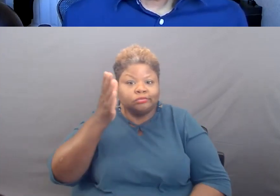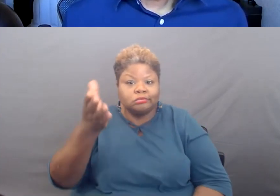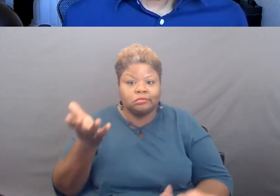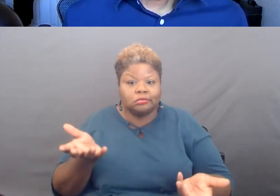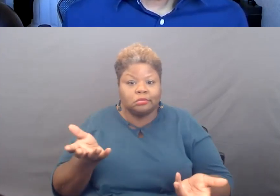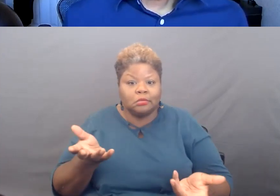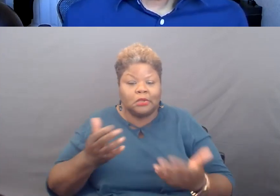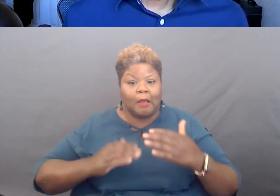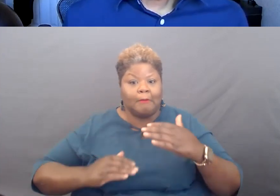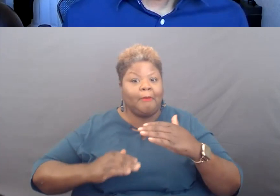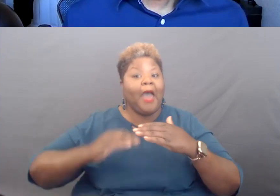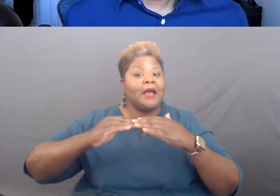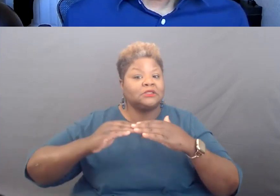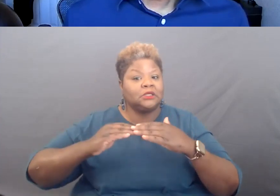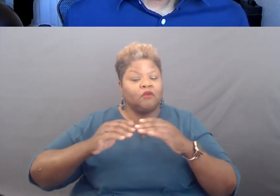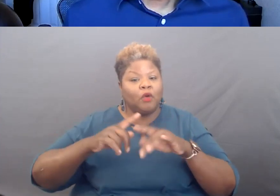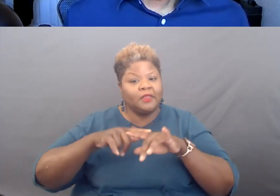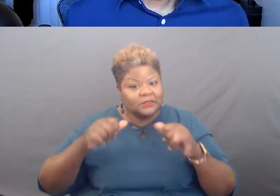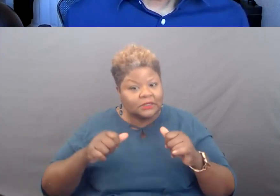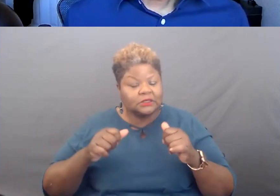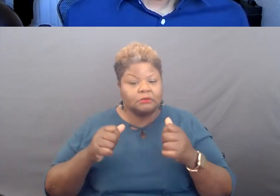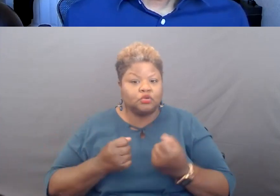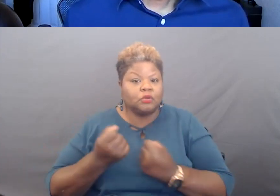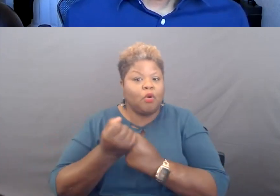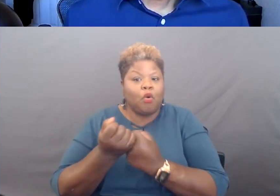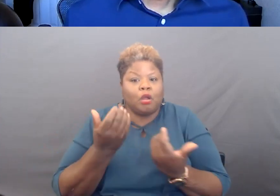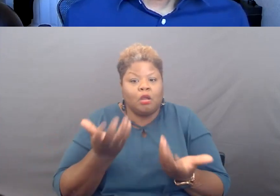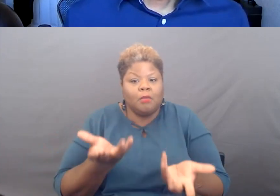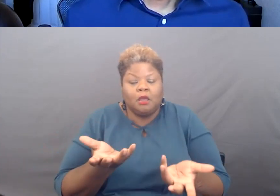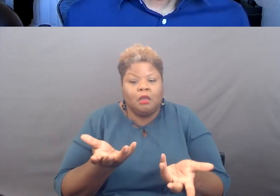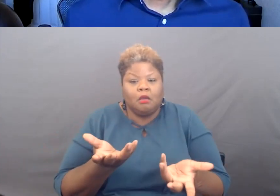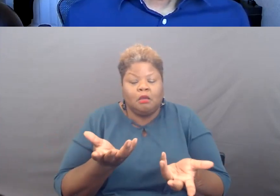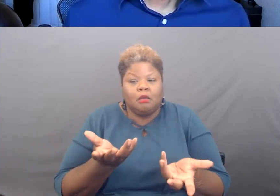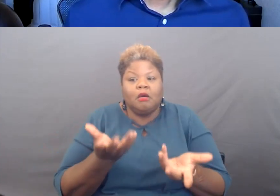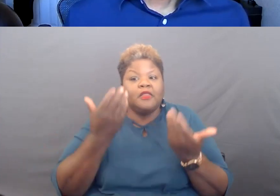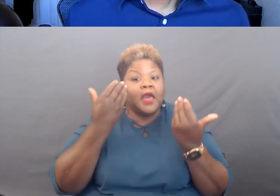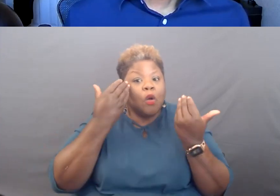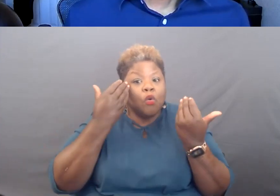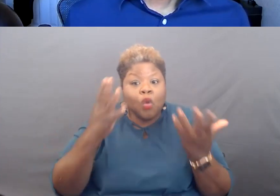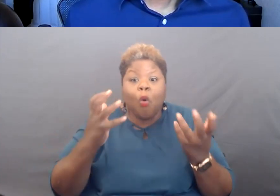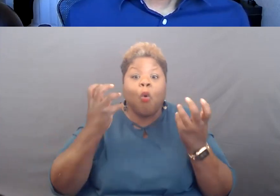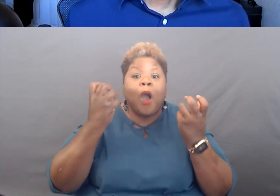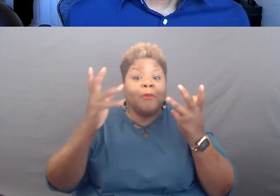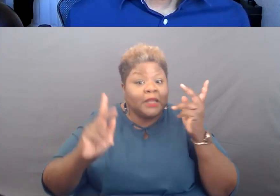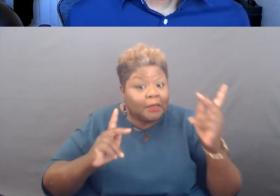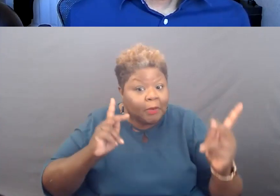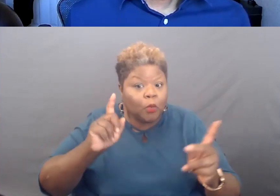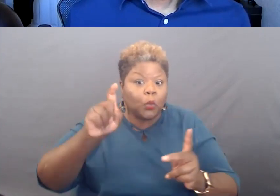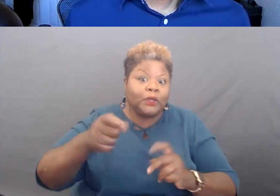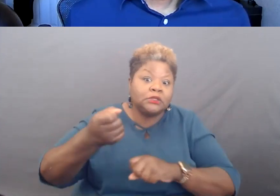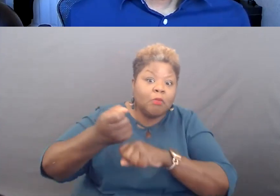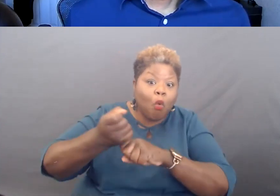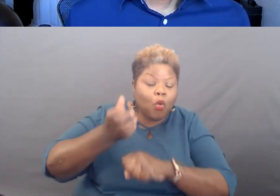The capacity for those systems of support. We don't know just how many people would need support going